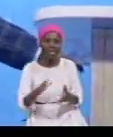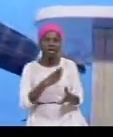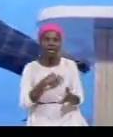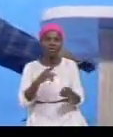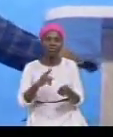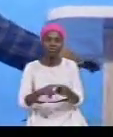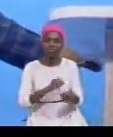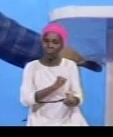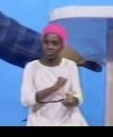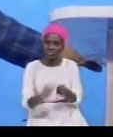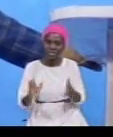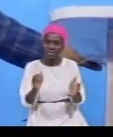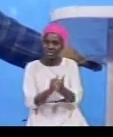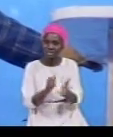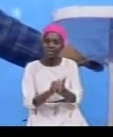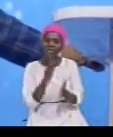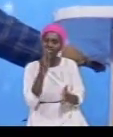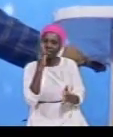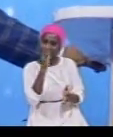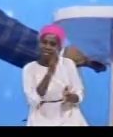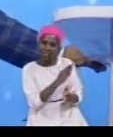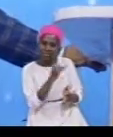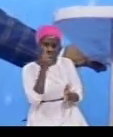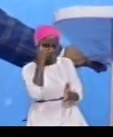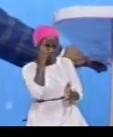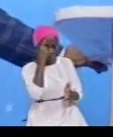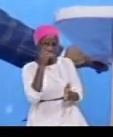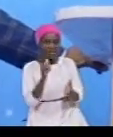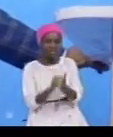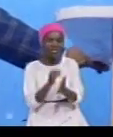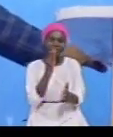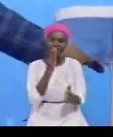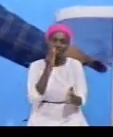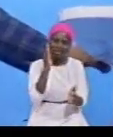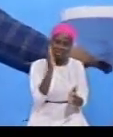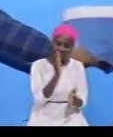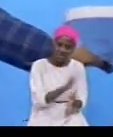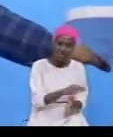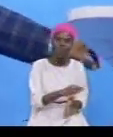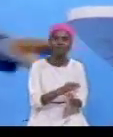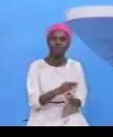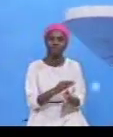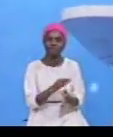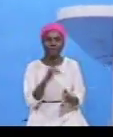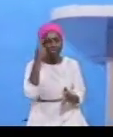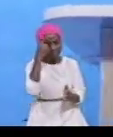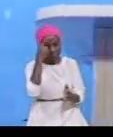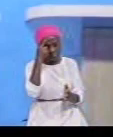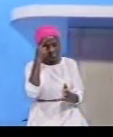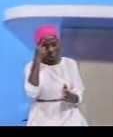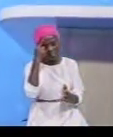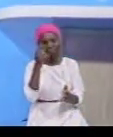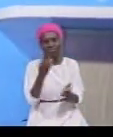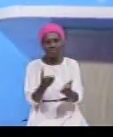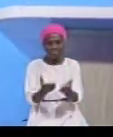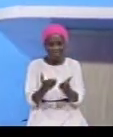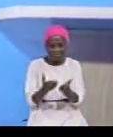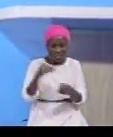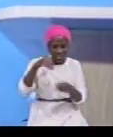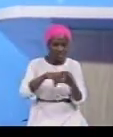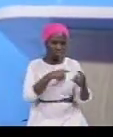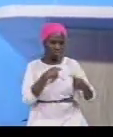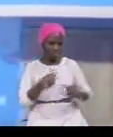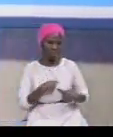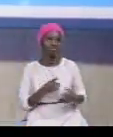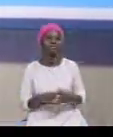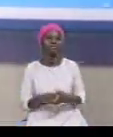destroy that evil tendency, evil life, evil, any kind of evil in your life. Stop